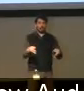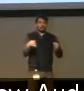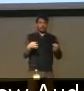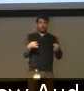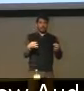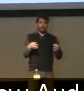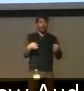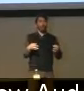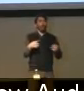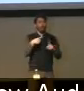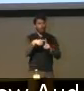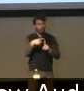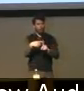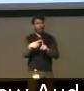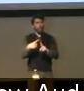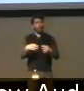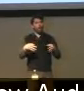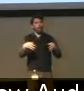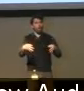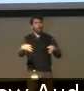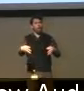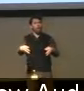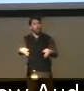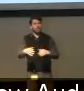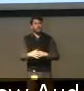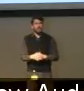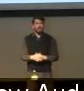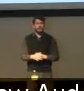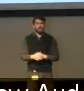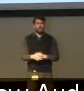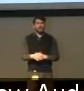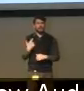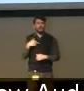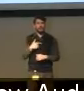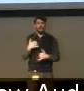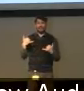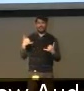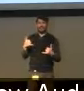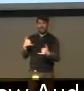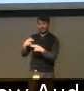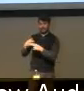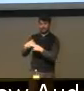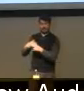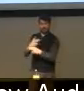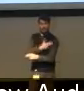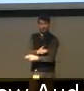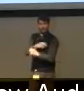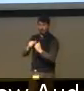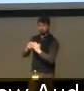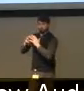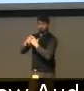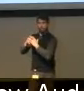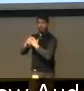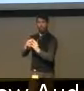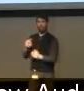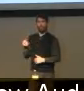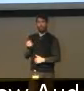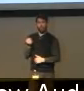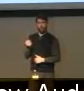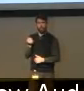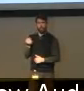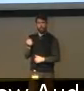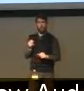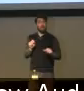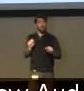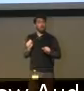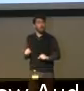that. And we've currently put on hold plans for the field hospital because there is some possibility we won't need